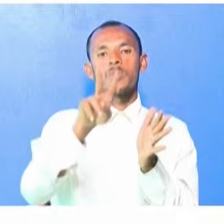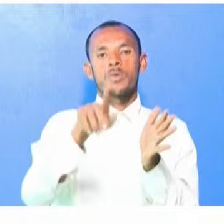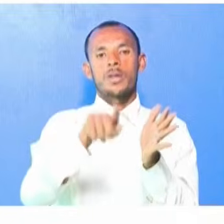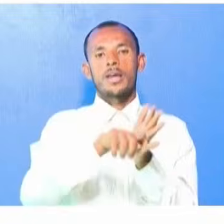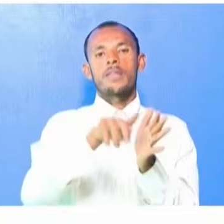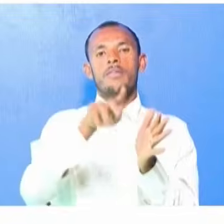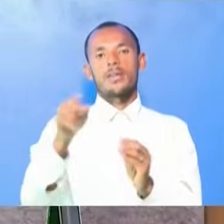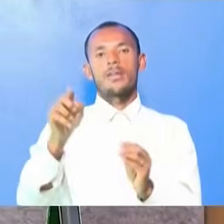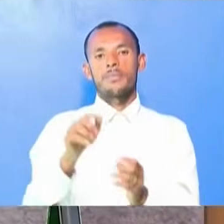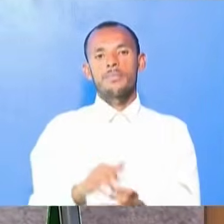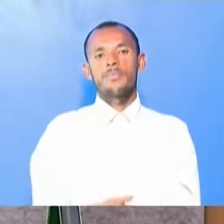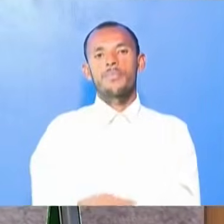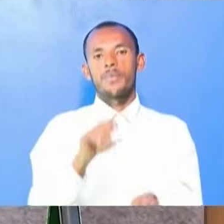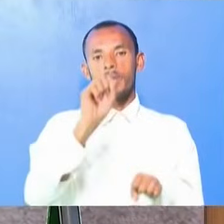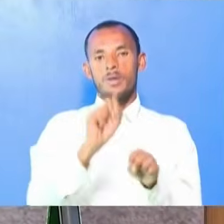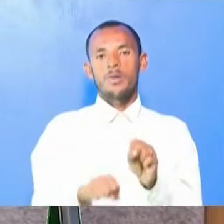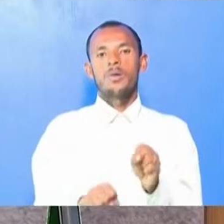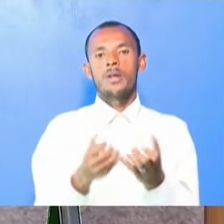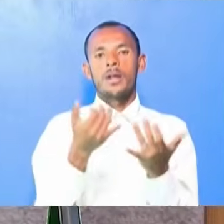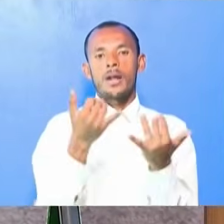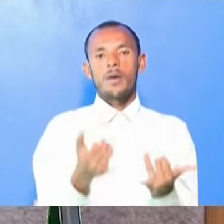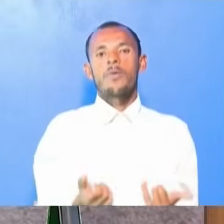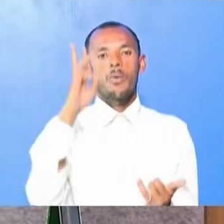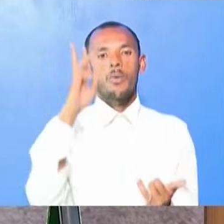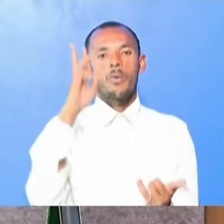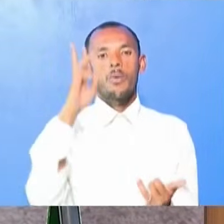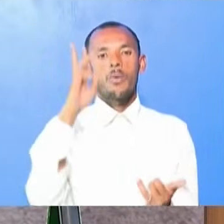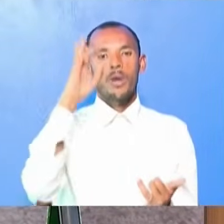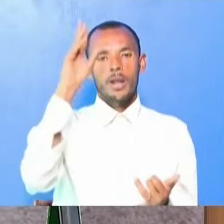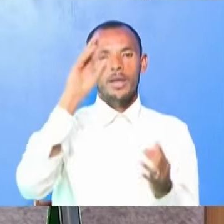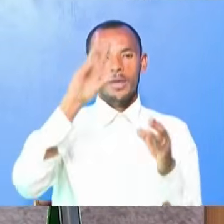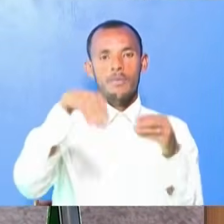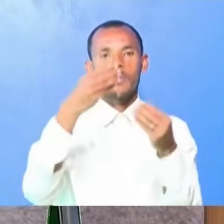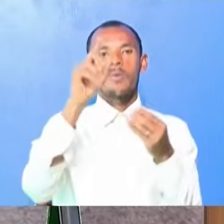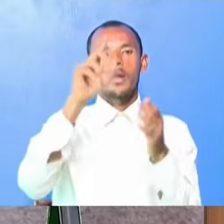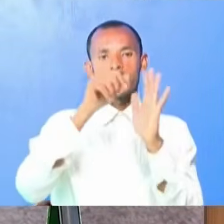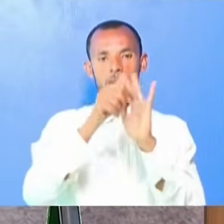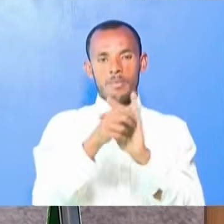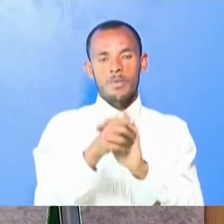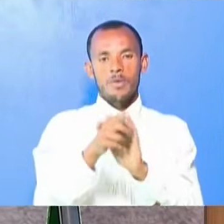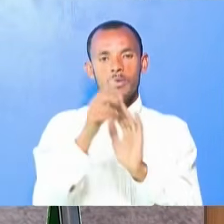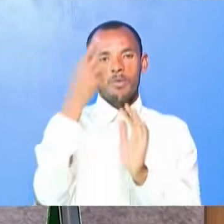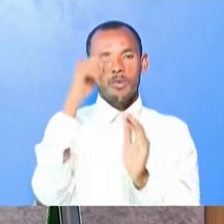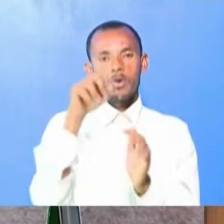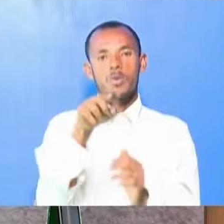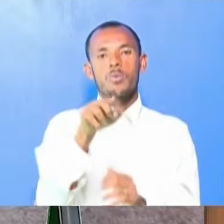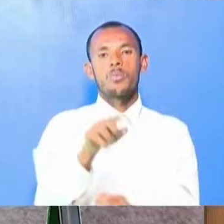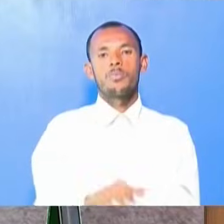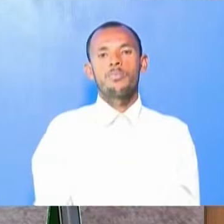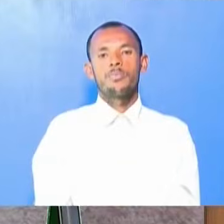-3, and so on. So now I'll give you one example for you.